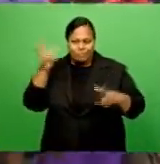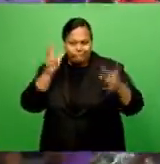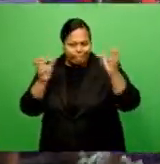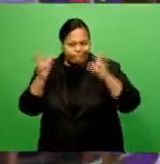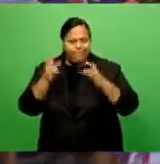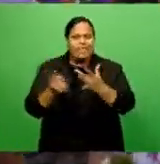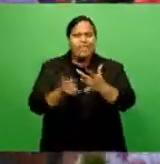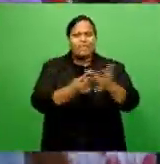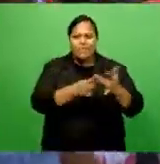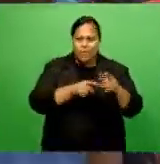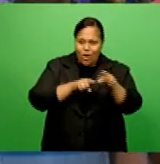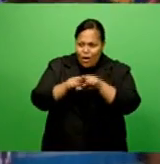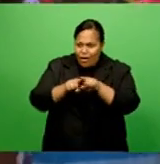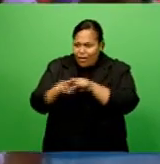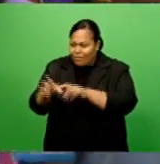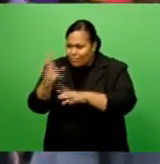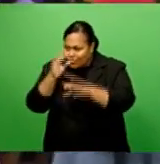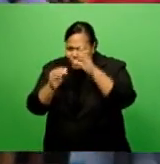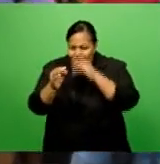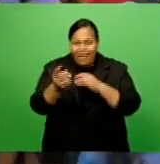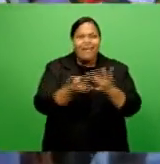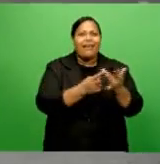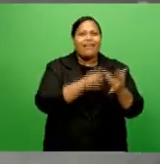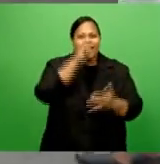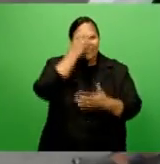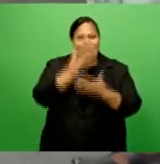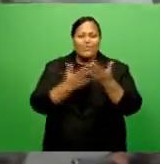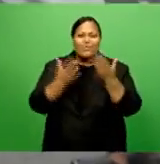perspectives, learn from each other's experiences and